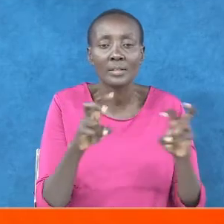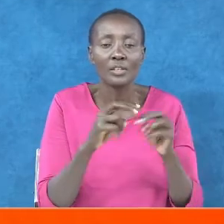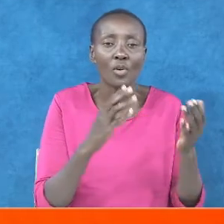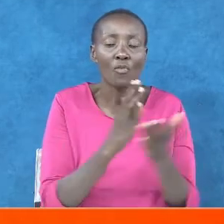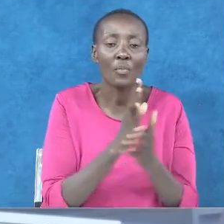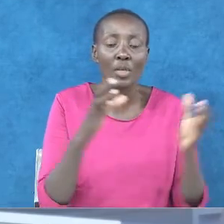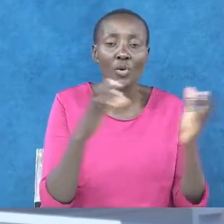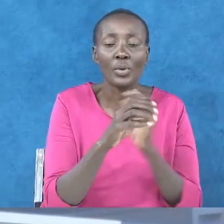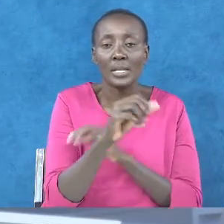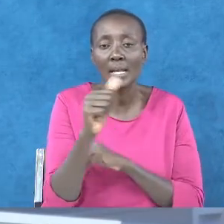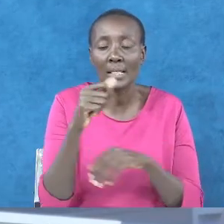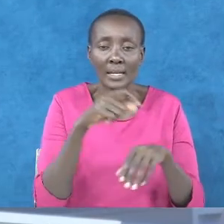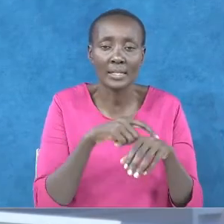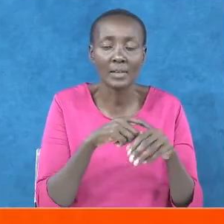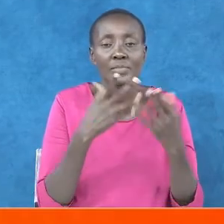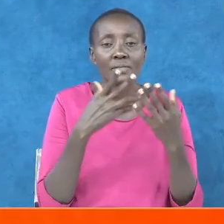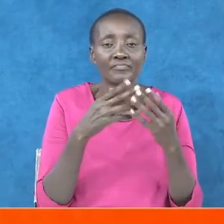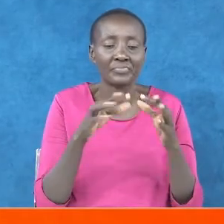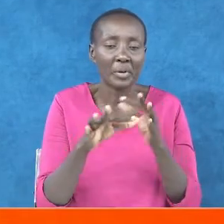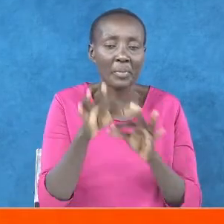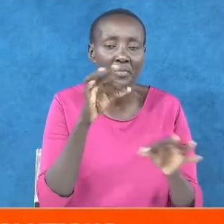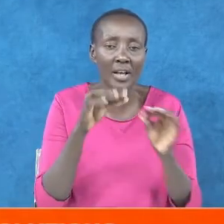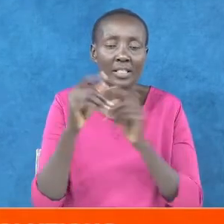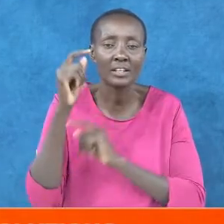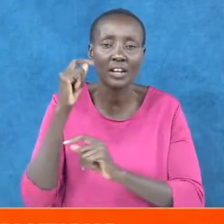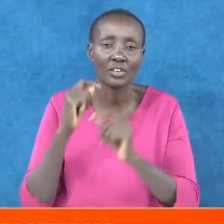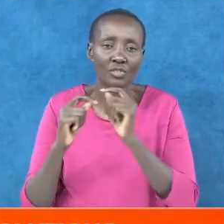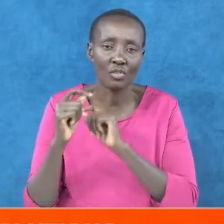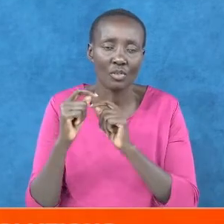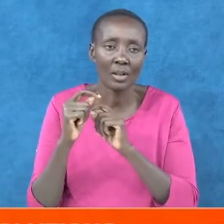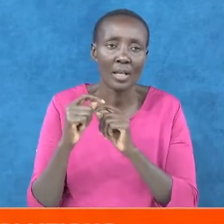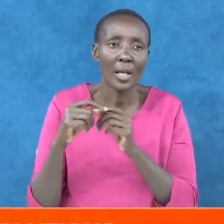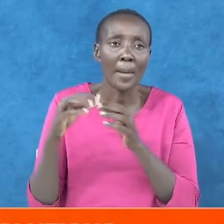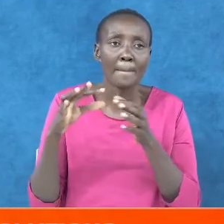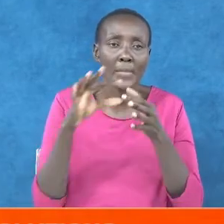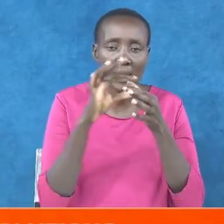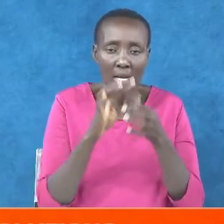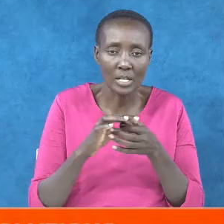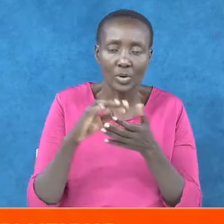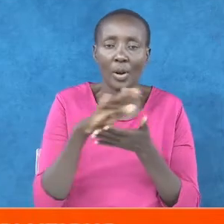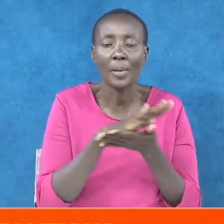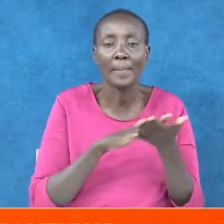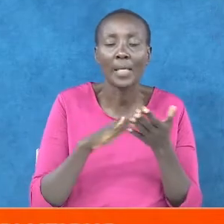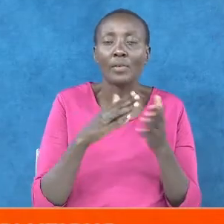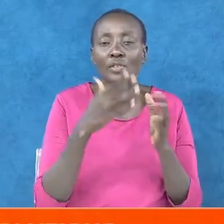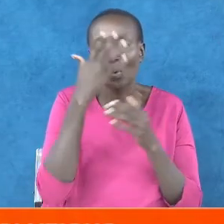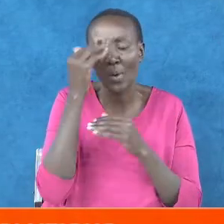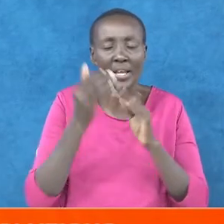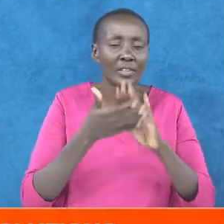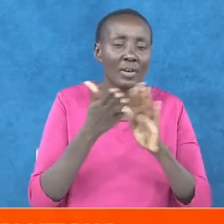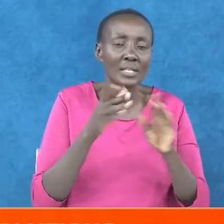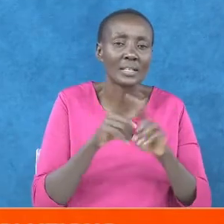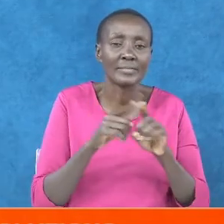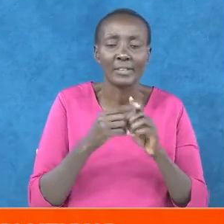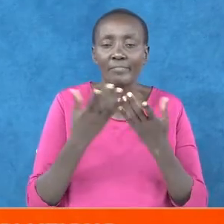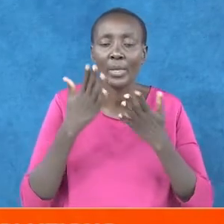communities sometimes prefer the traditional forms of dispute resolution because it's quick, it seems to placate them, and then it